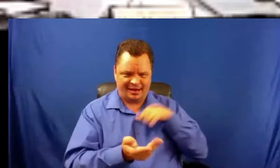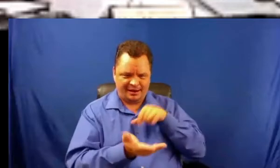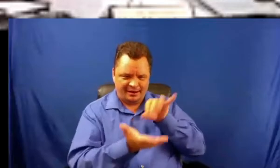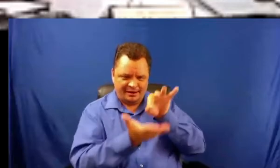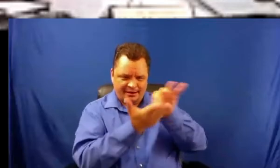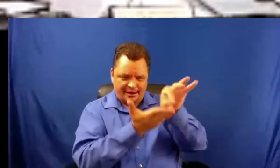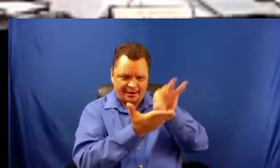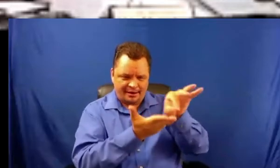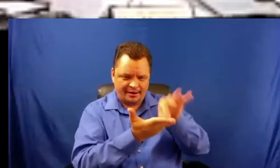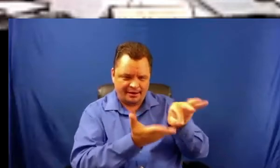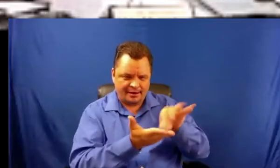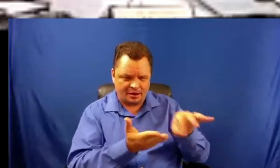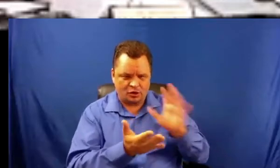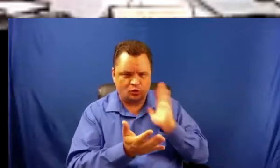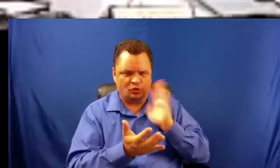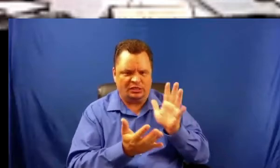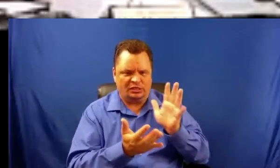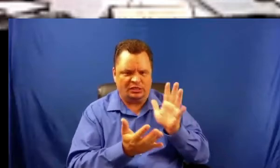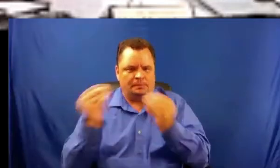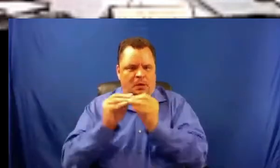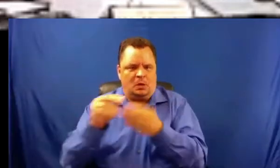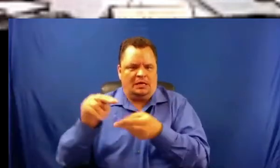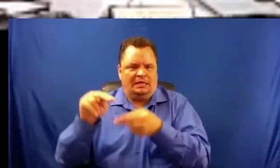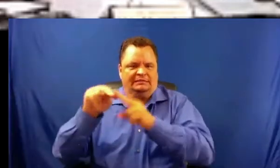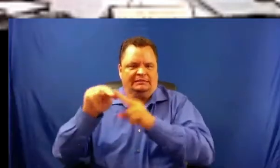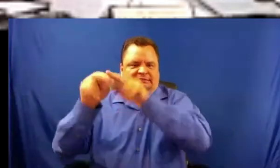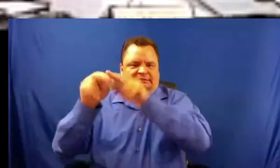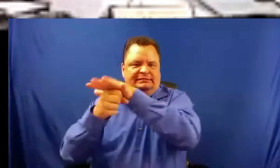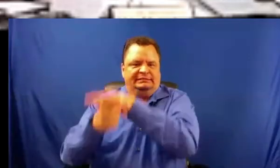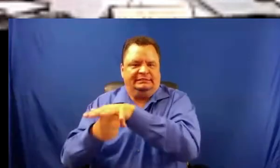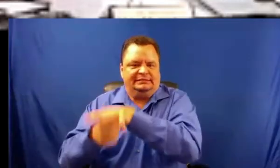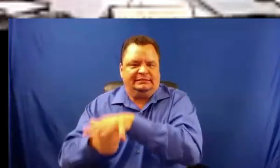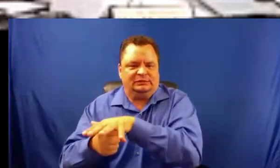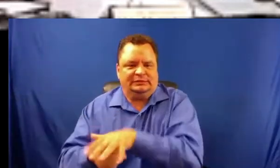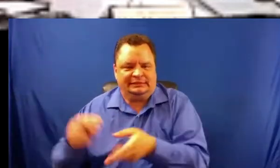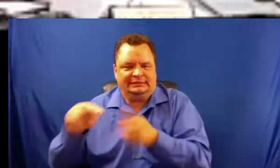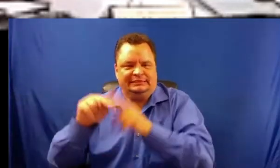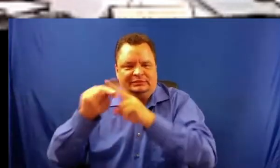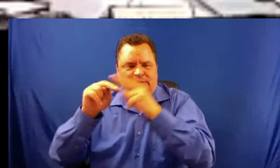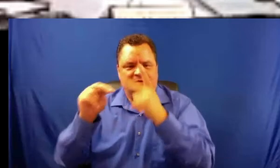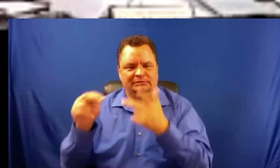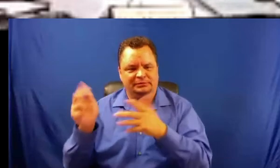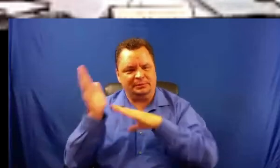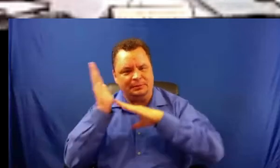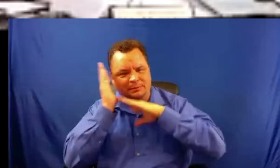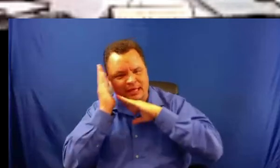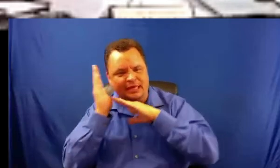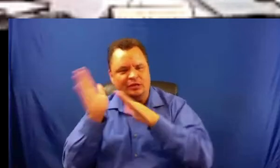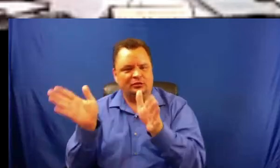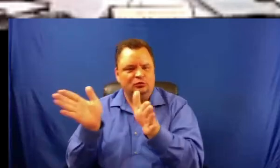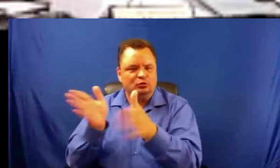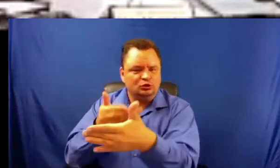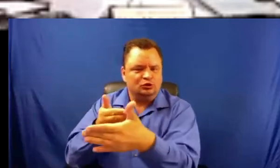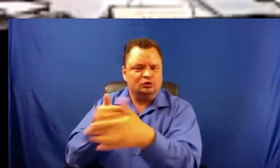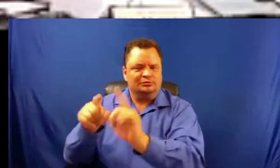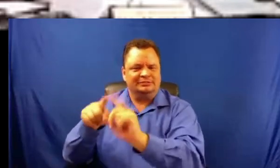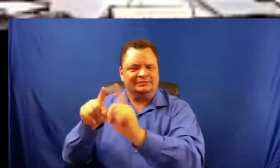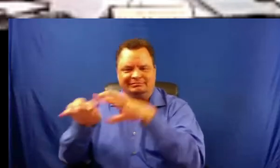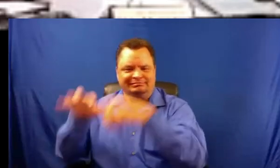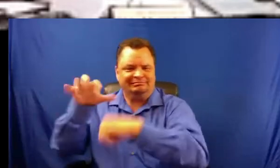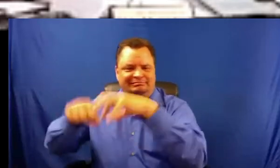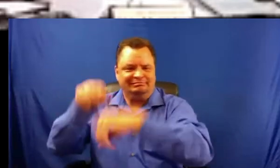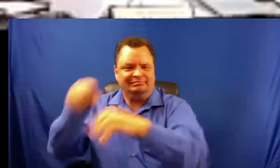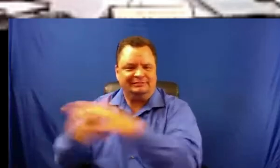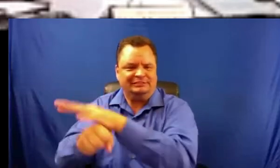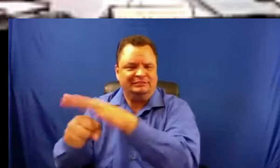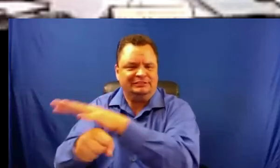with numbers of beds that they have in units, and then expansion of those units to bring the right